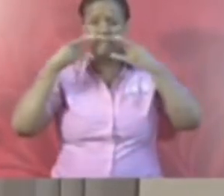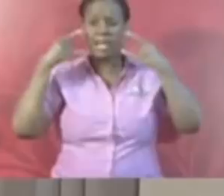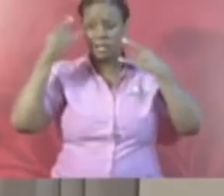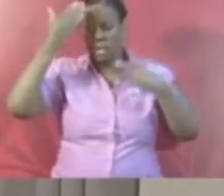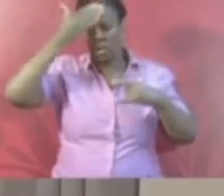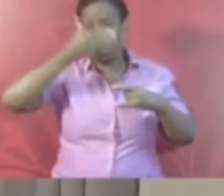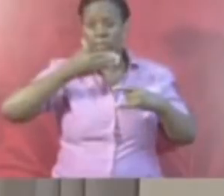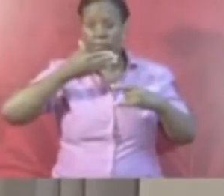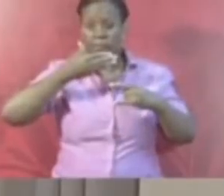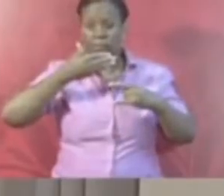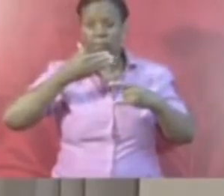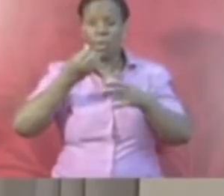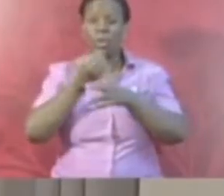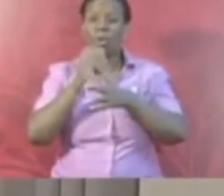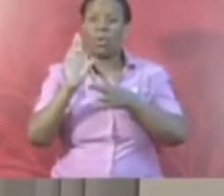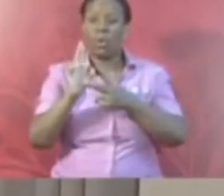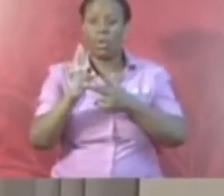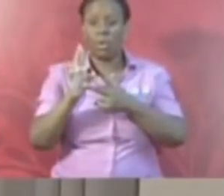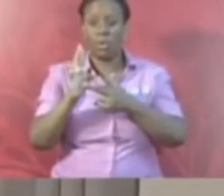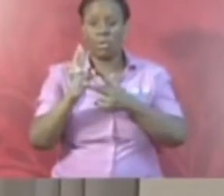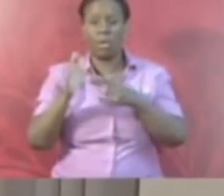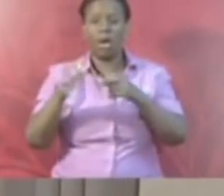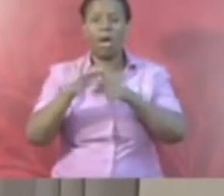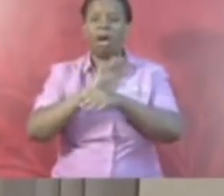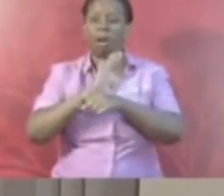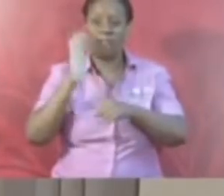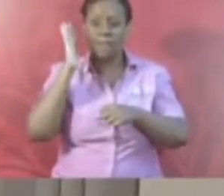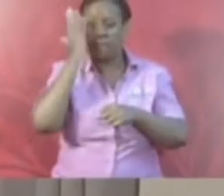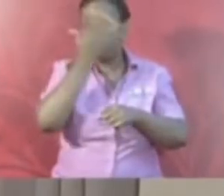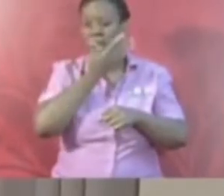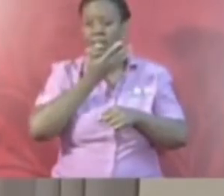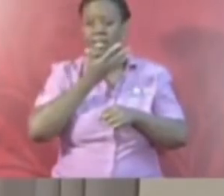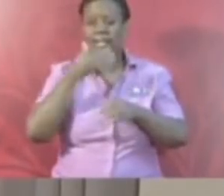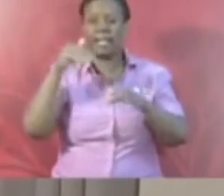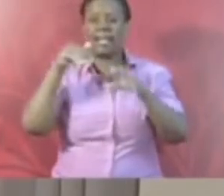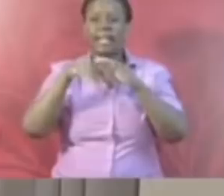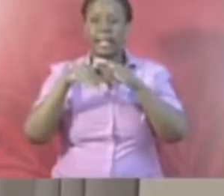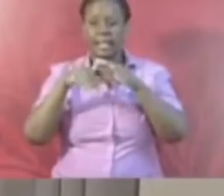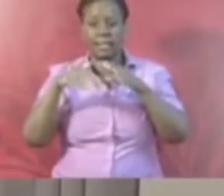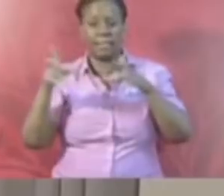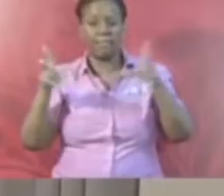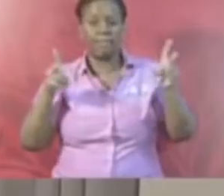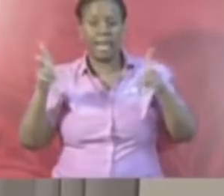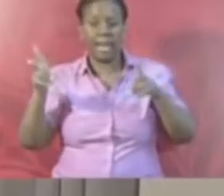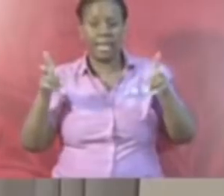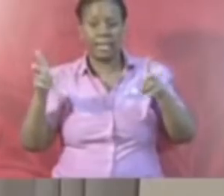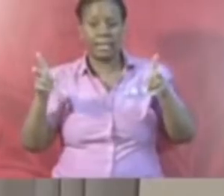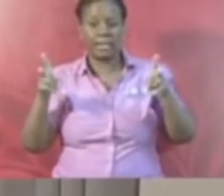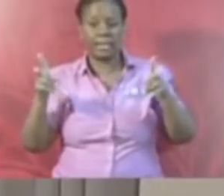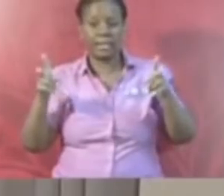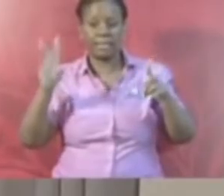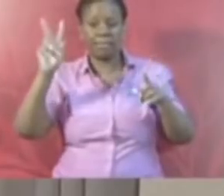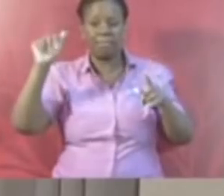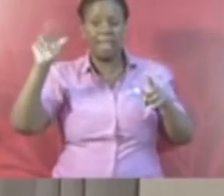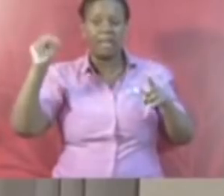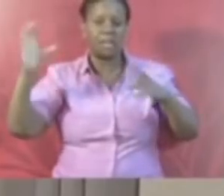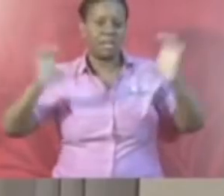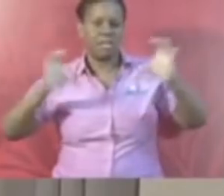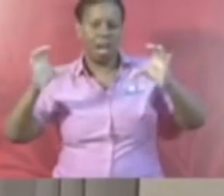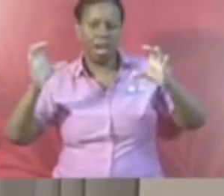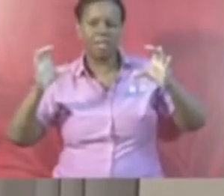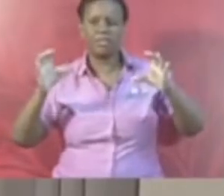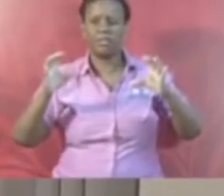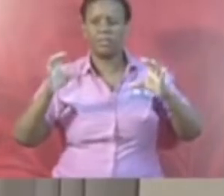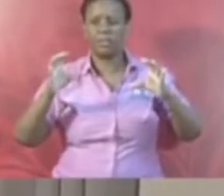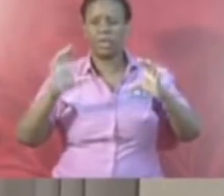a vehicle or vessel, it says under 6.1, no person shall, without